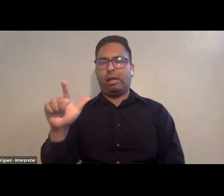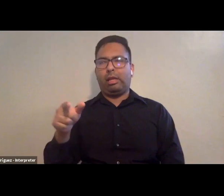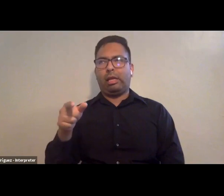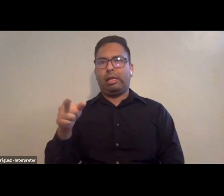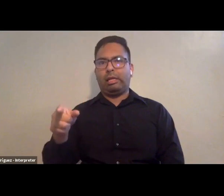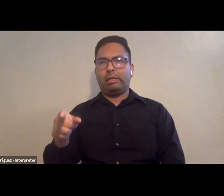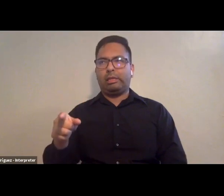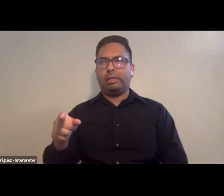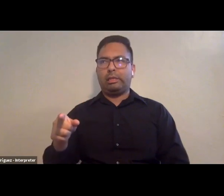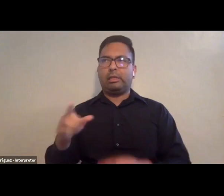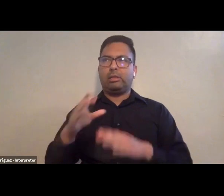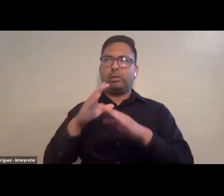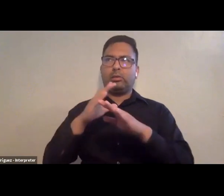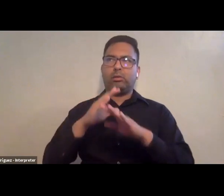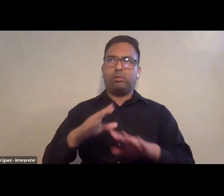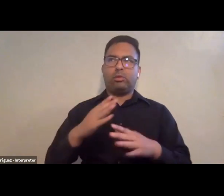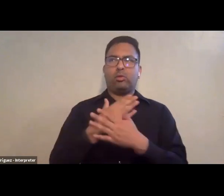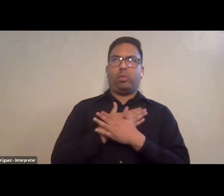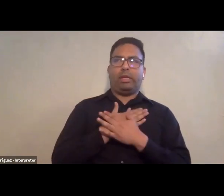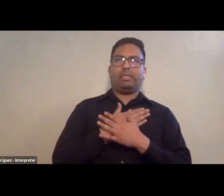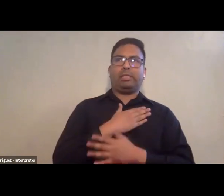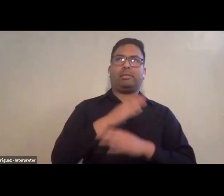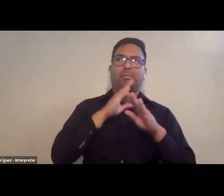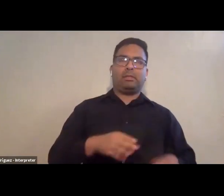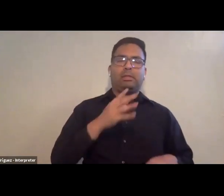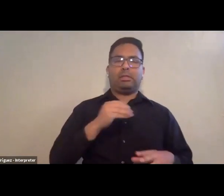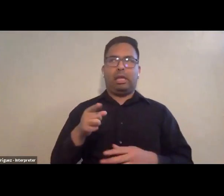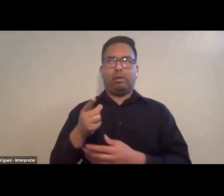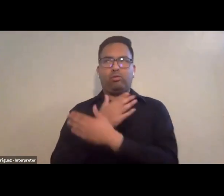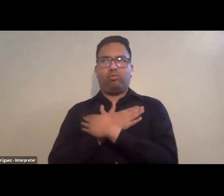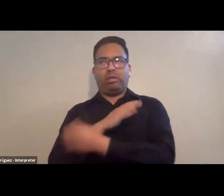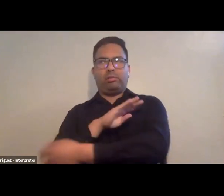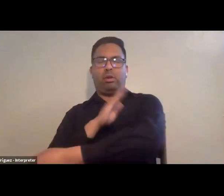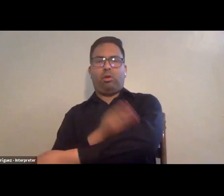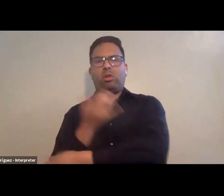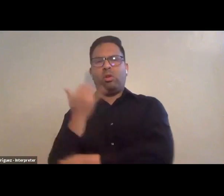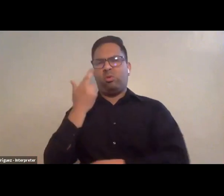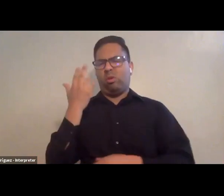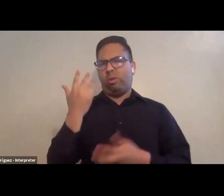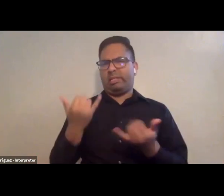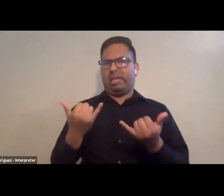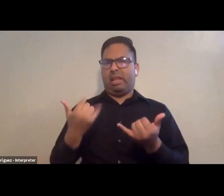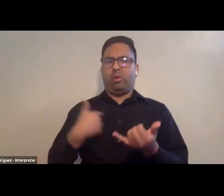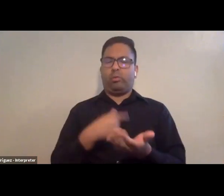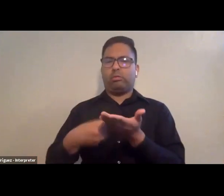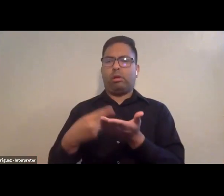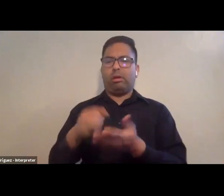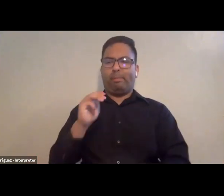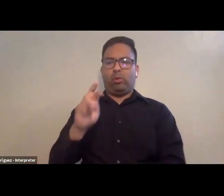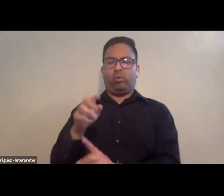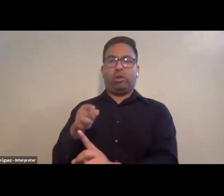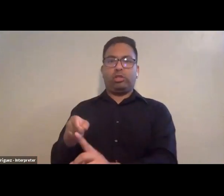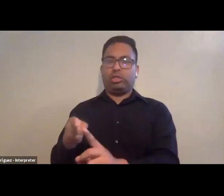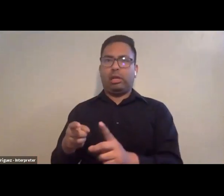power. The reason we are speaking about Margaret Randall today is because when Margaret hits a brick wall, she